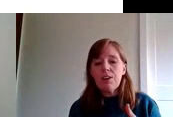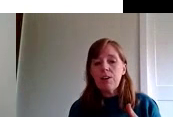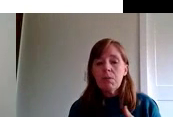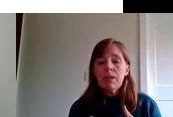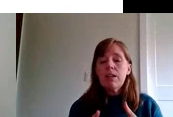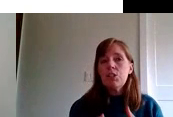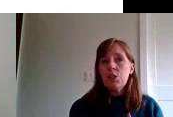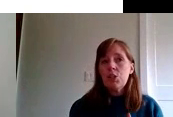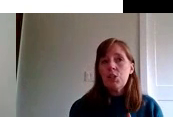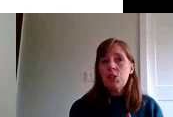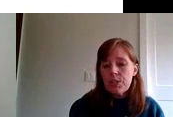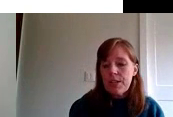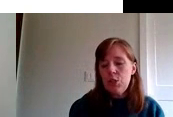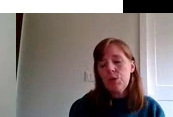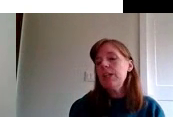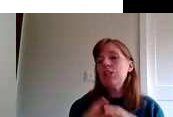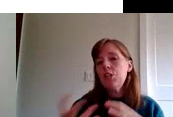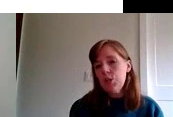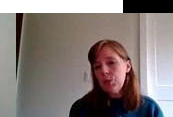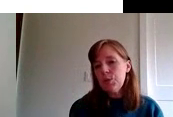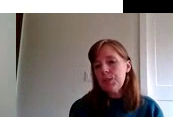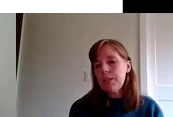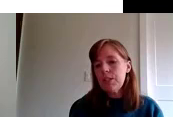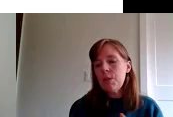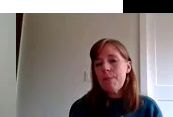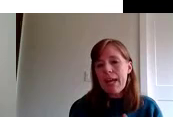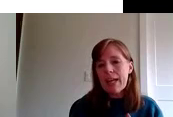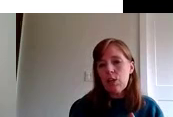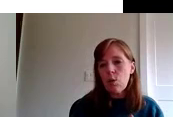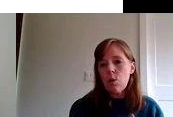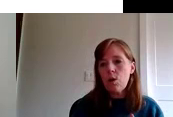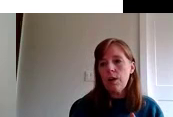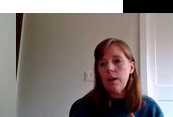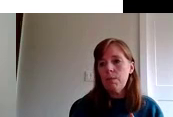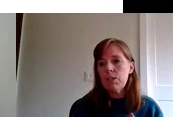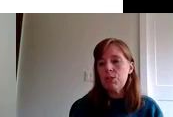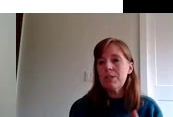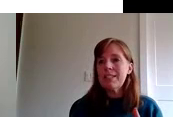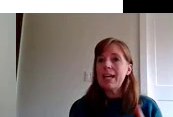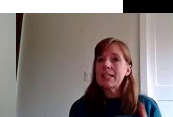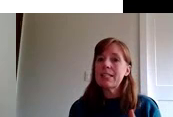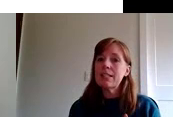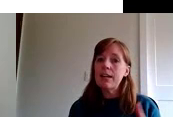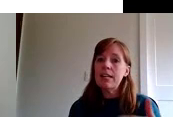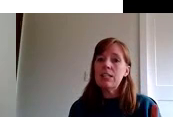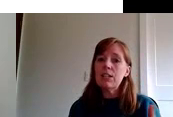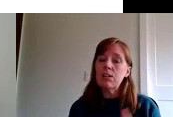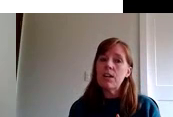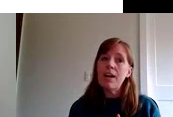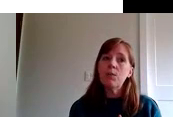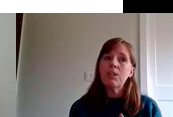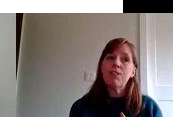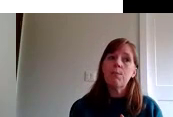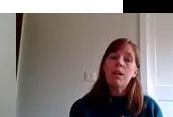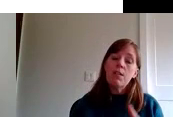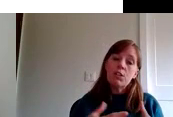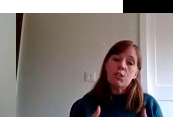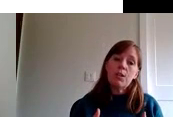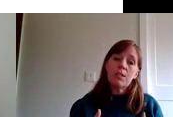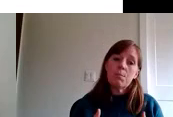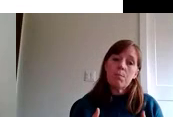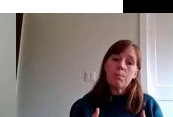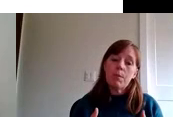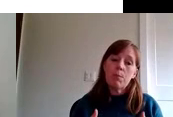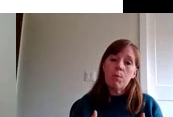some other tools that you can use to make your students' access a lot easier, not only from